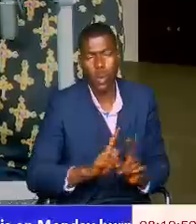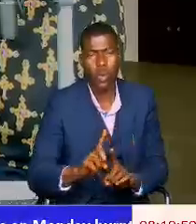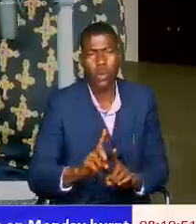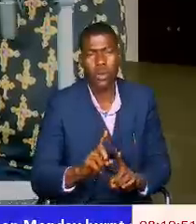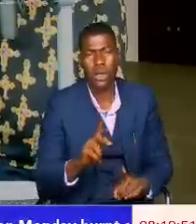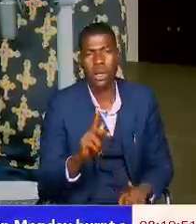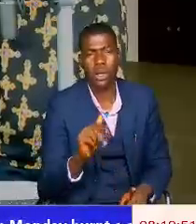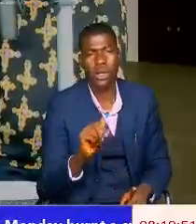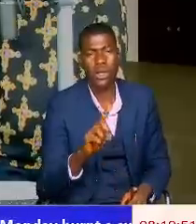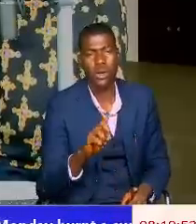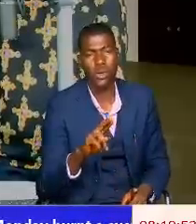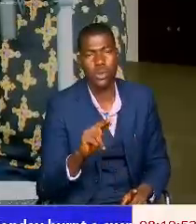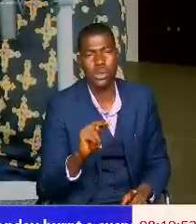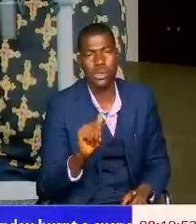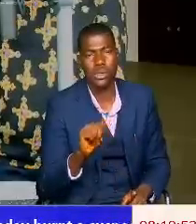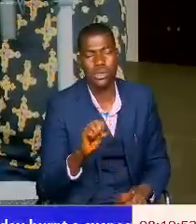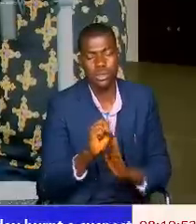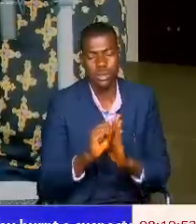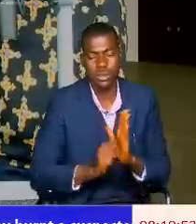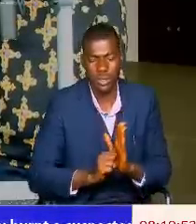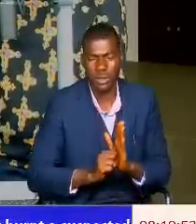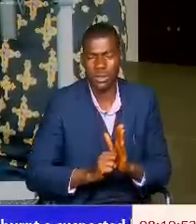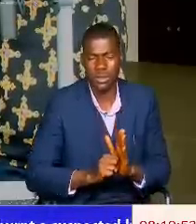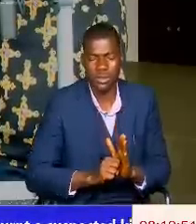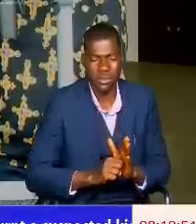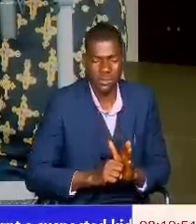Then they carry our natural resources.